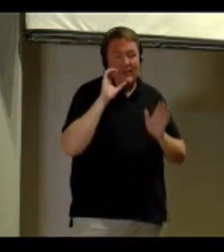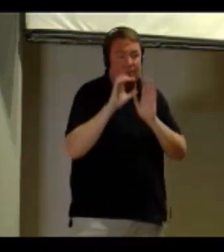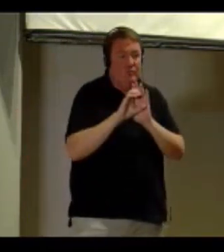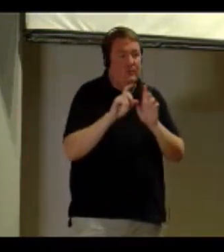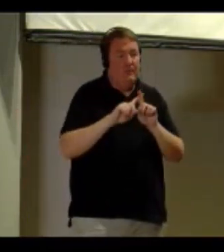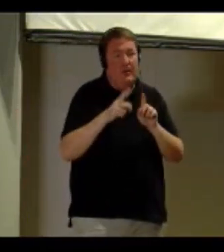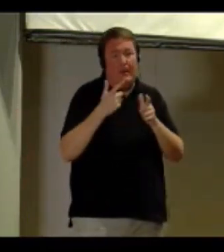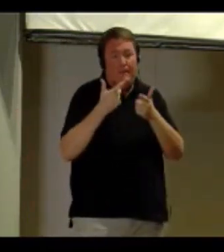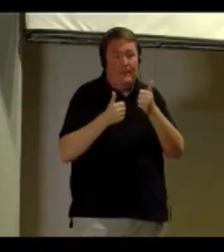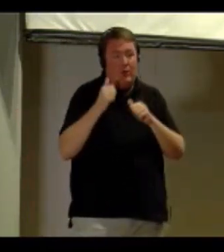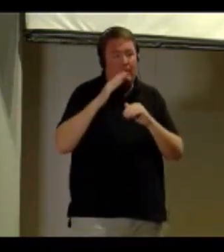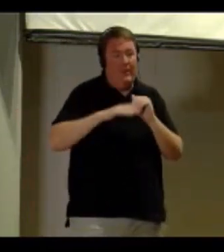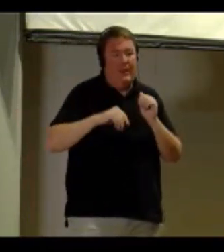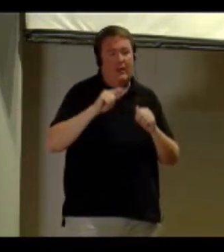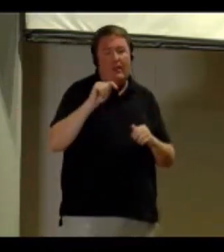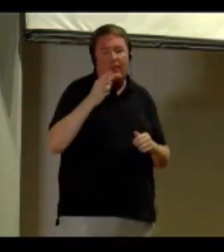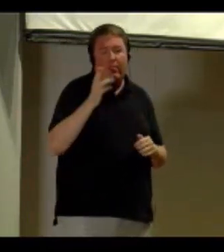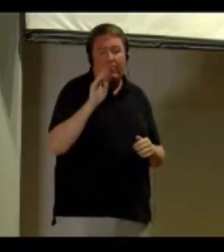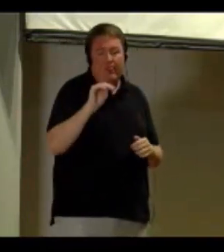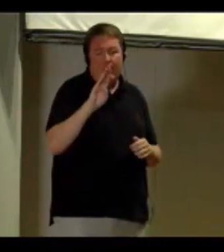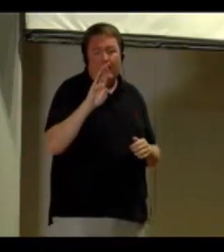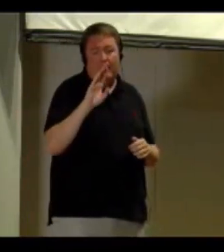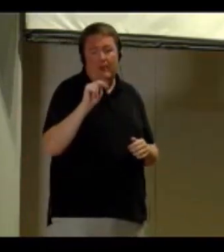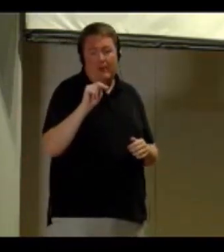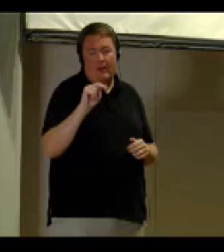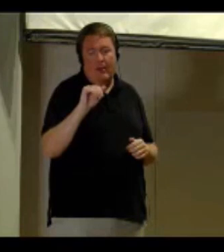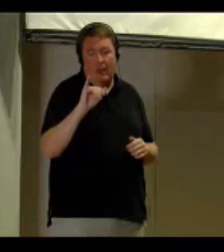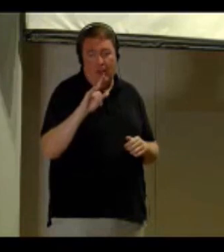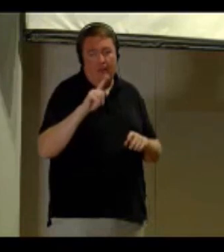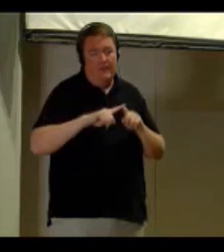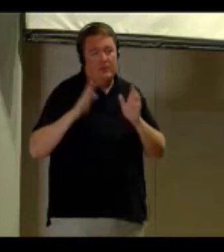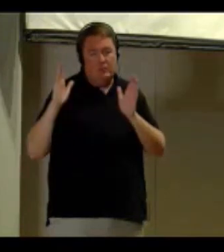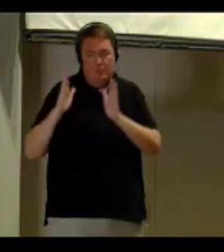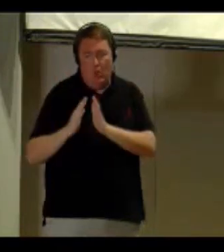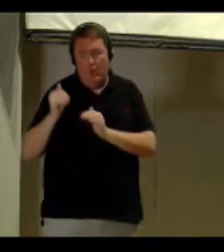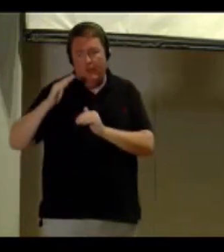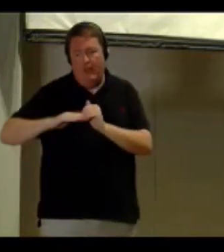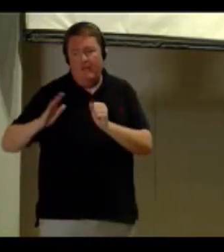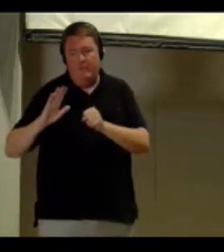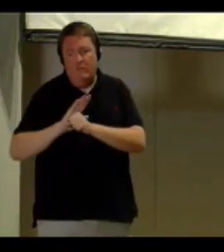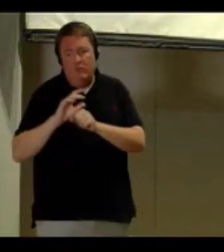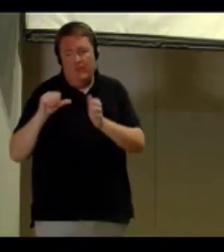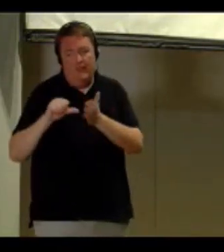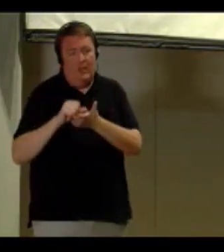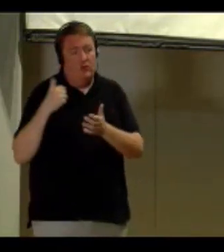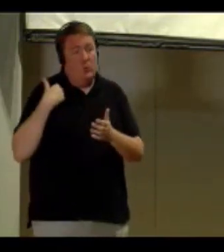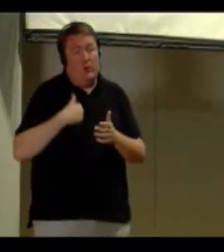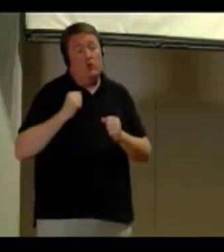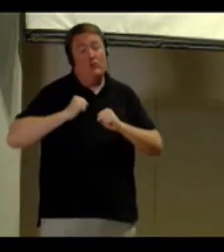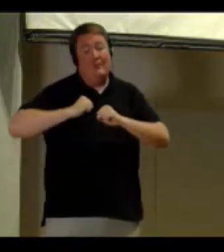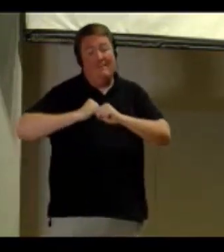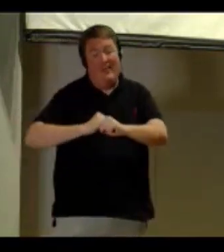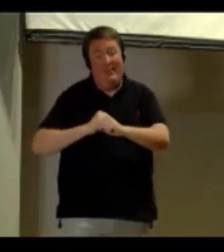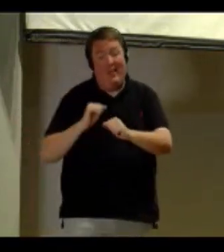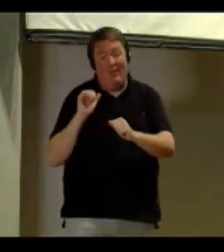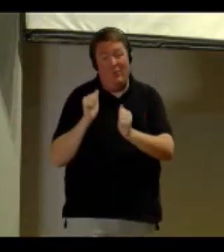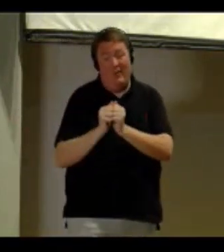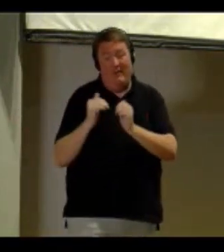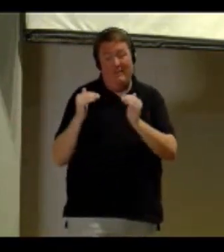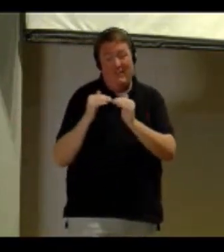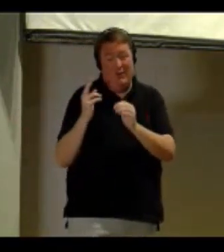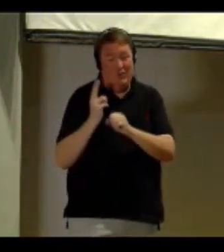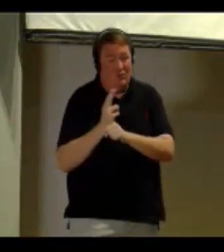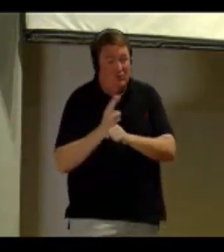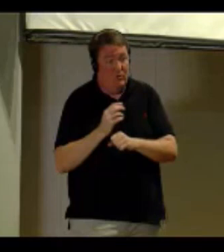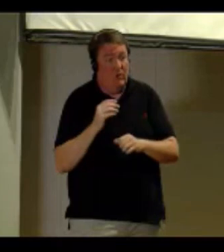than a thumbnail, but smaller than full page, might very well be something that could be defensible under fair use. So even if